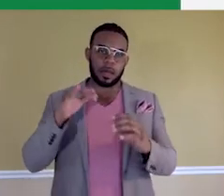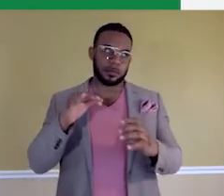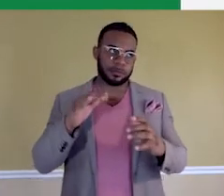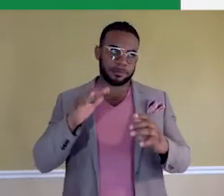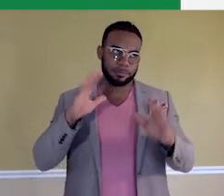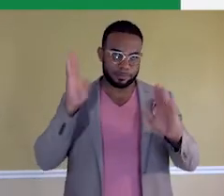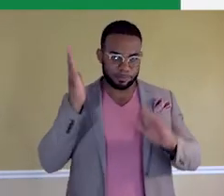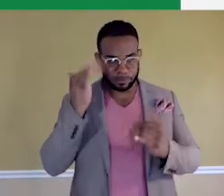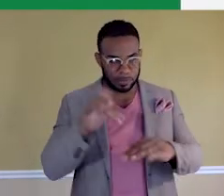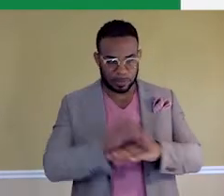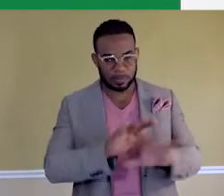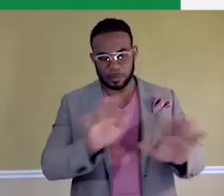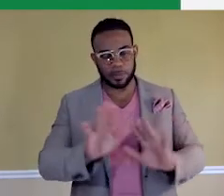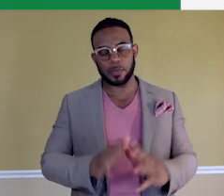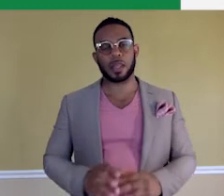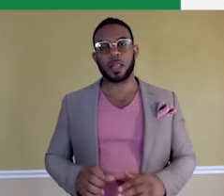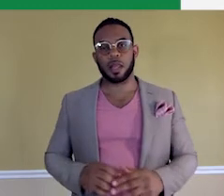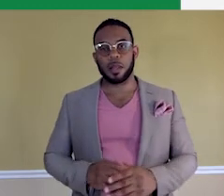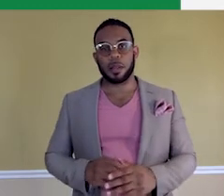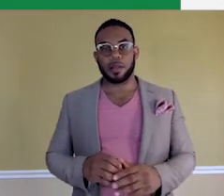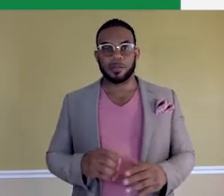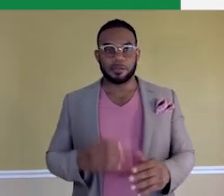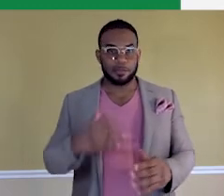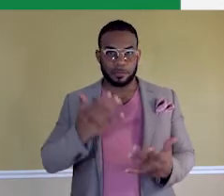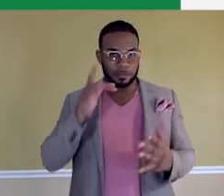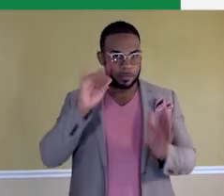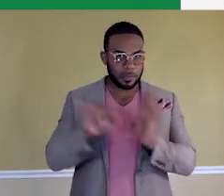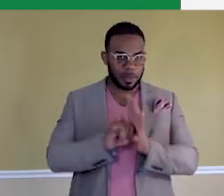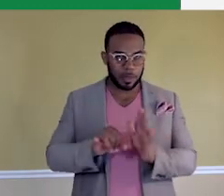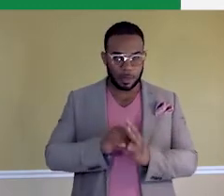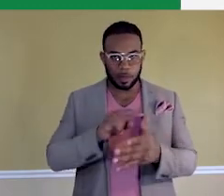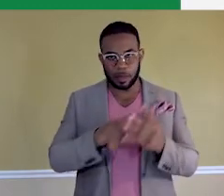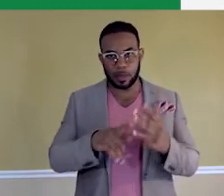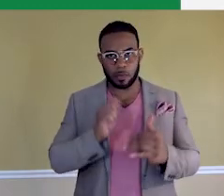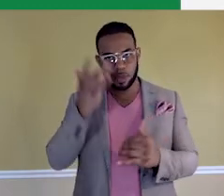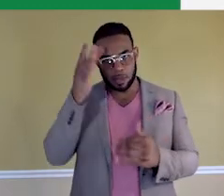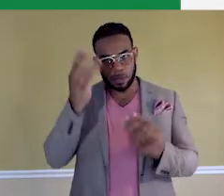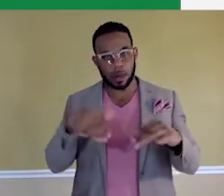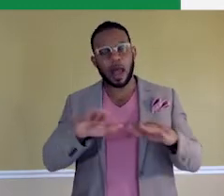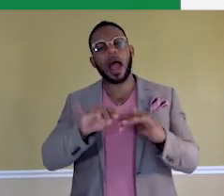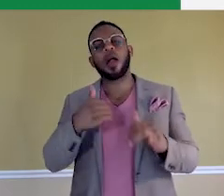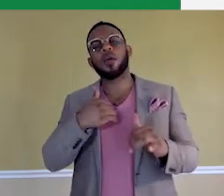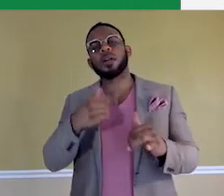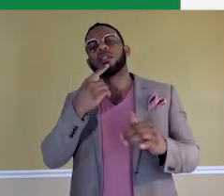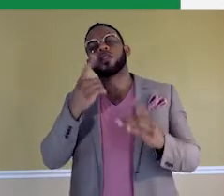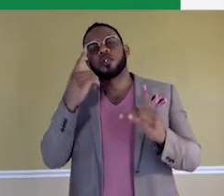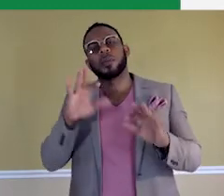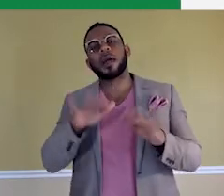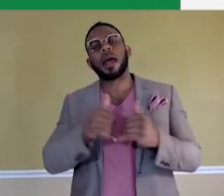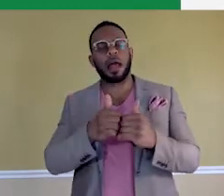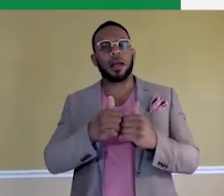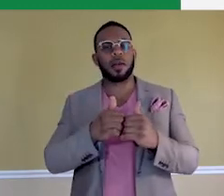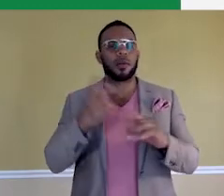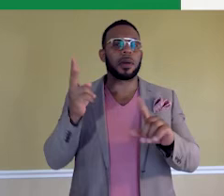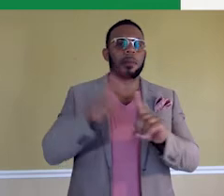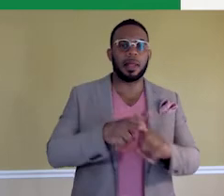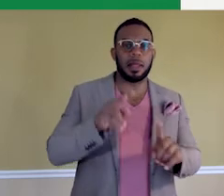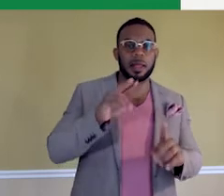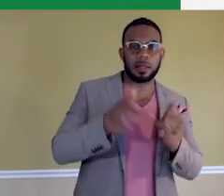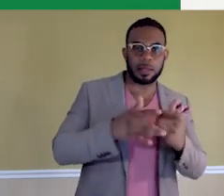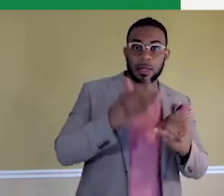of my session tonight. So now that we have identified the relevant types of intellectual property, how do we determine how they apply to tech? Now we